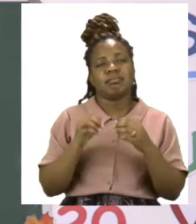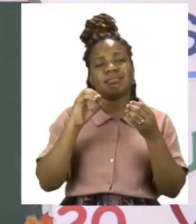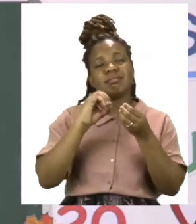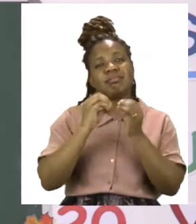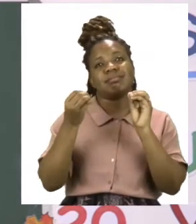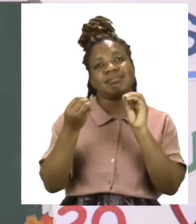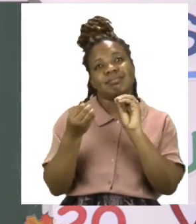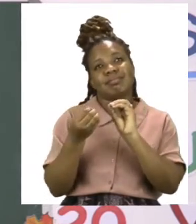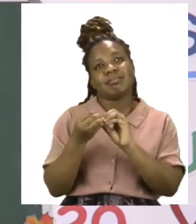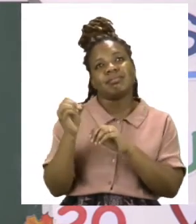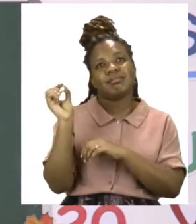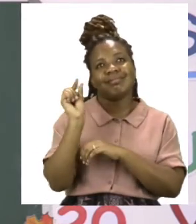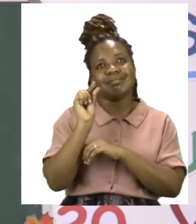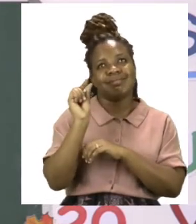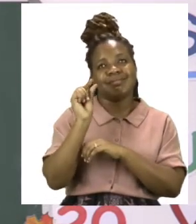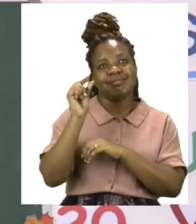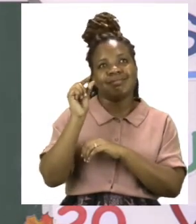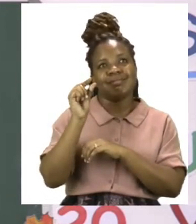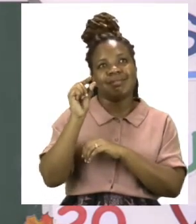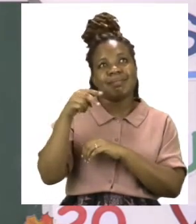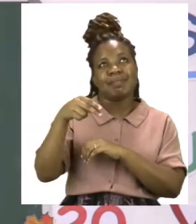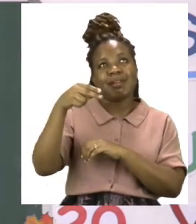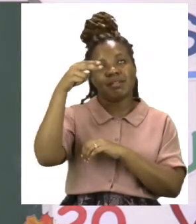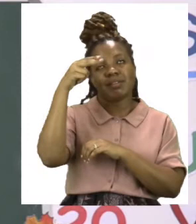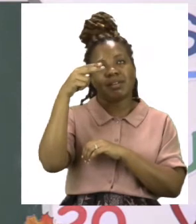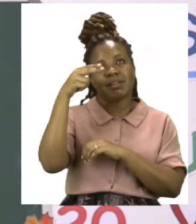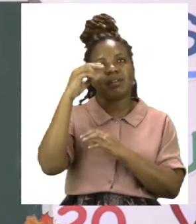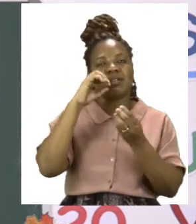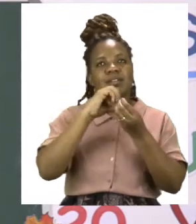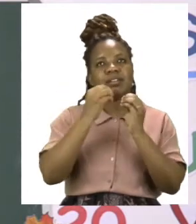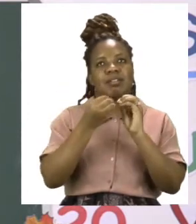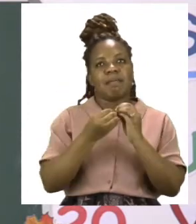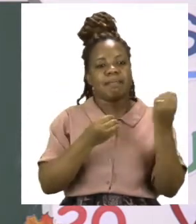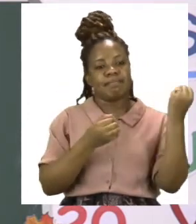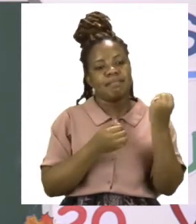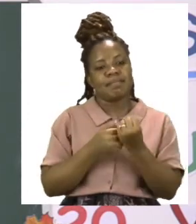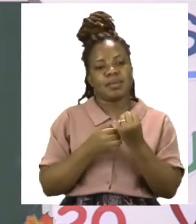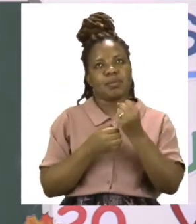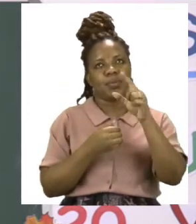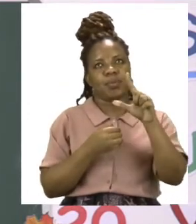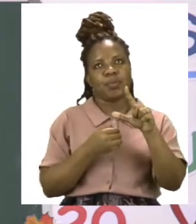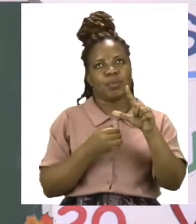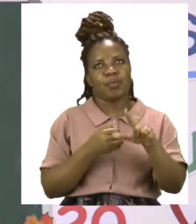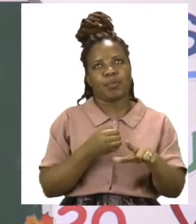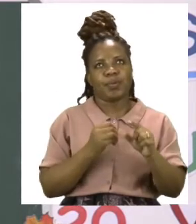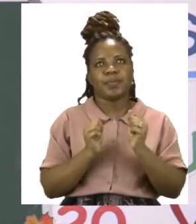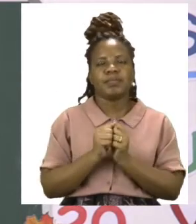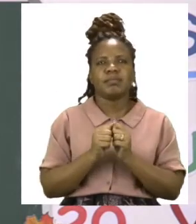going to be higher, just like we have done on the board. You can see that the smaller number